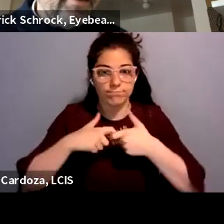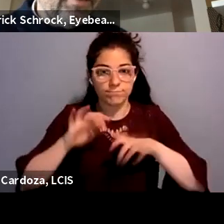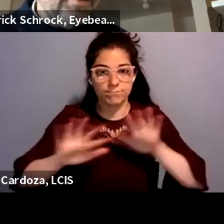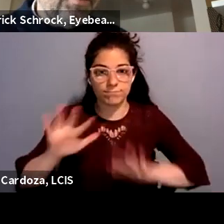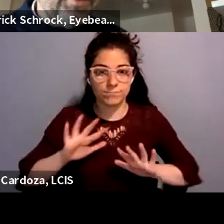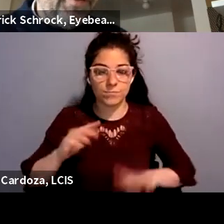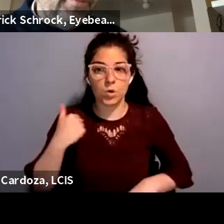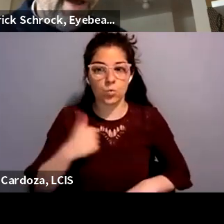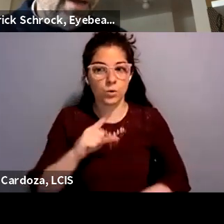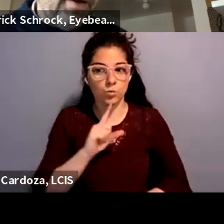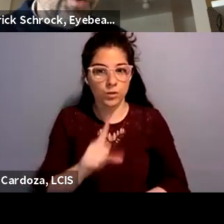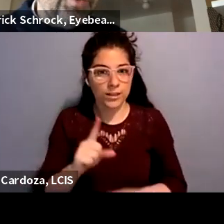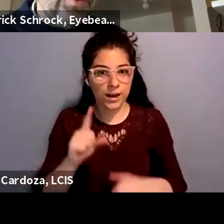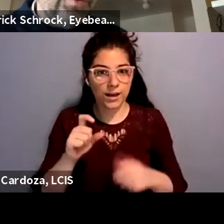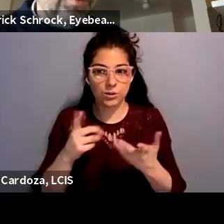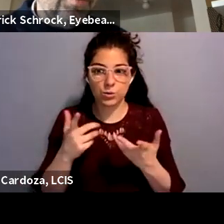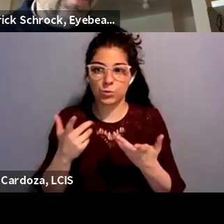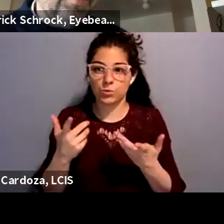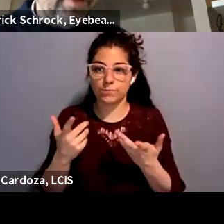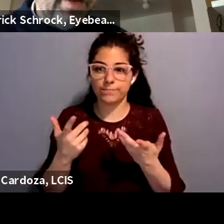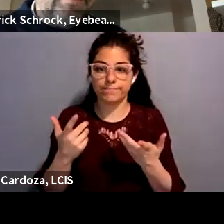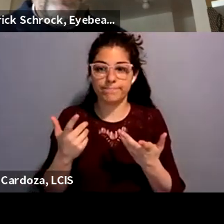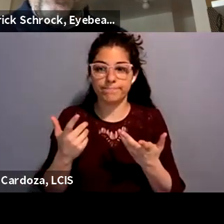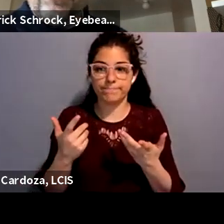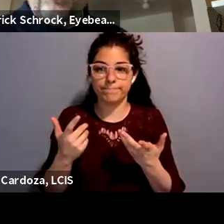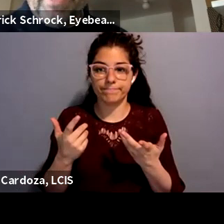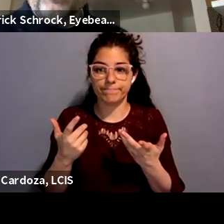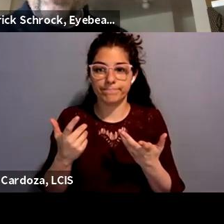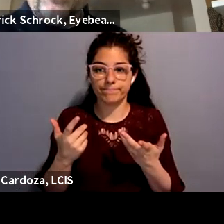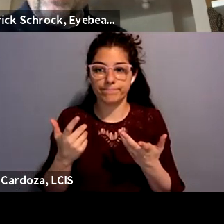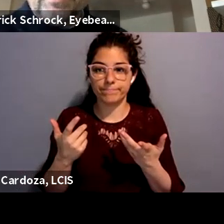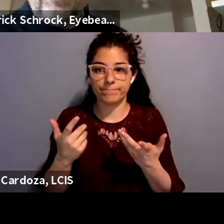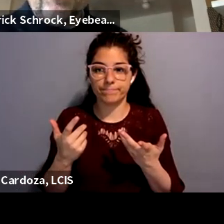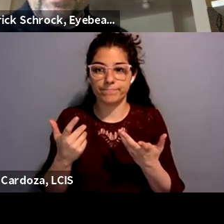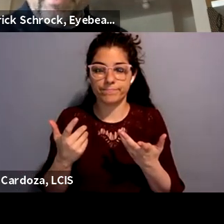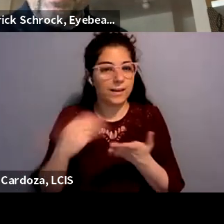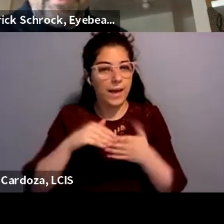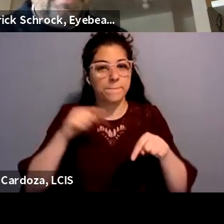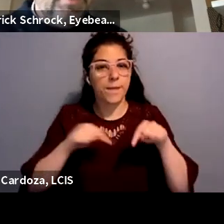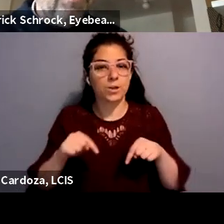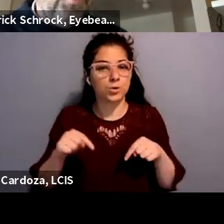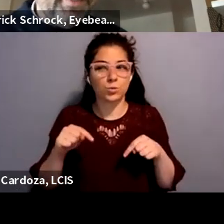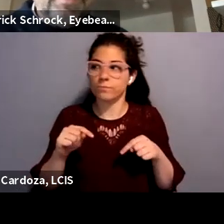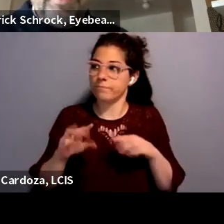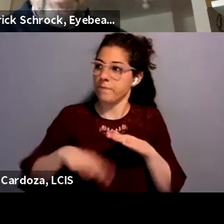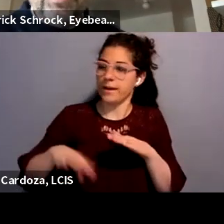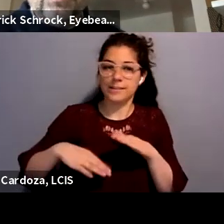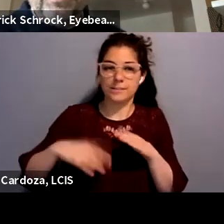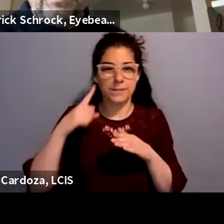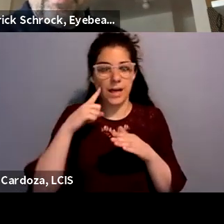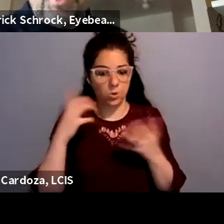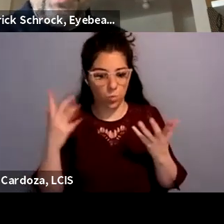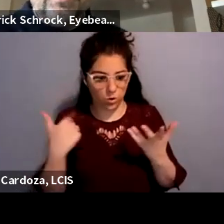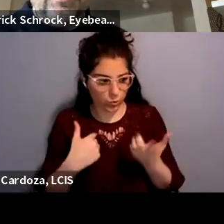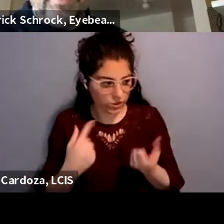really had to just fall back onto that back to basics kind of mentality of what is it that we do?